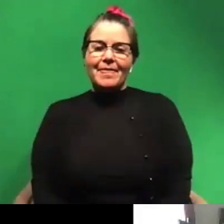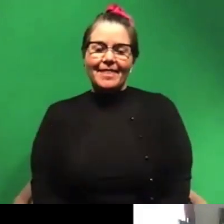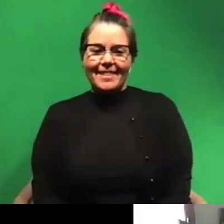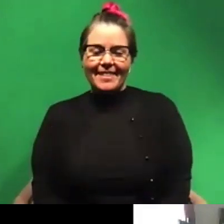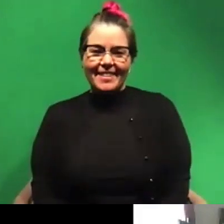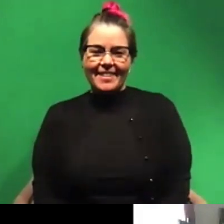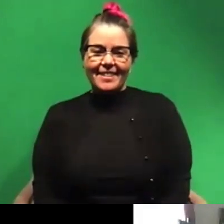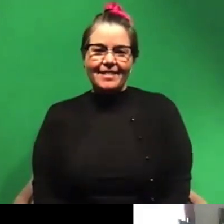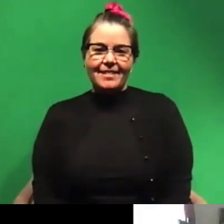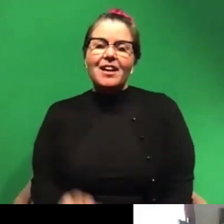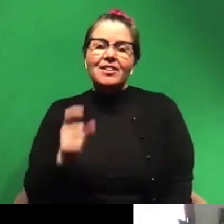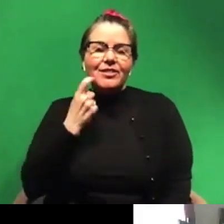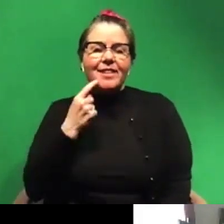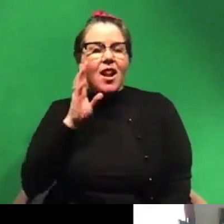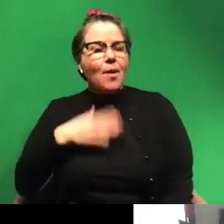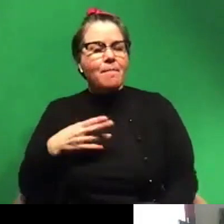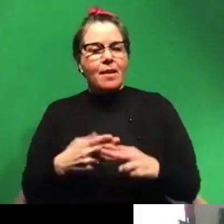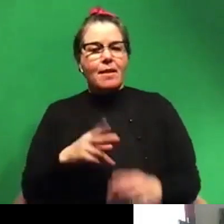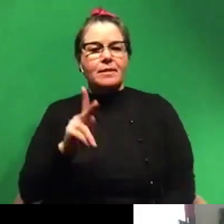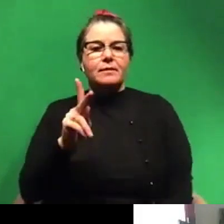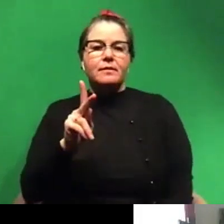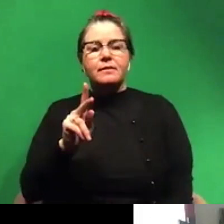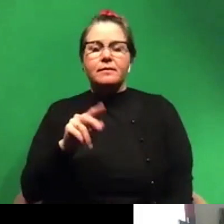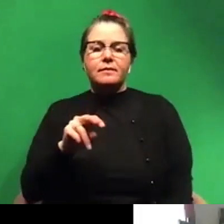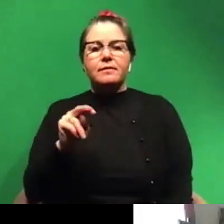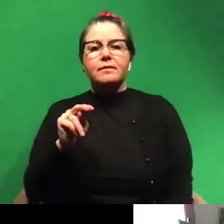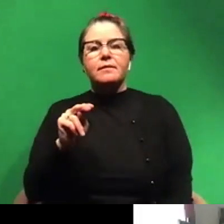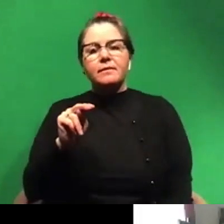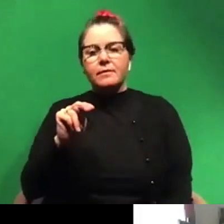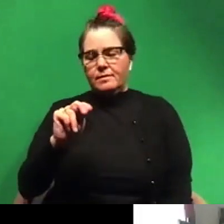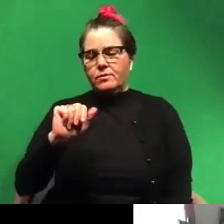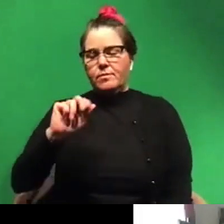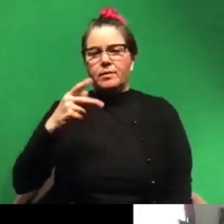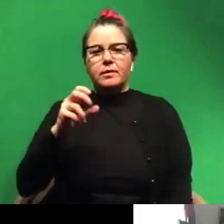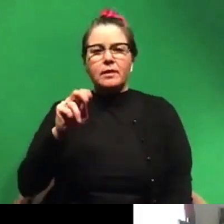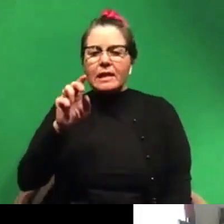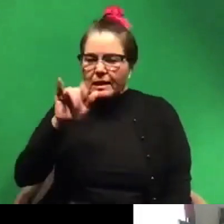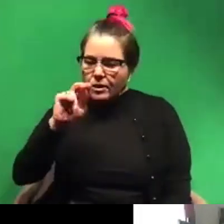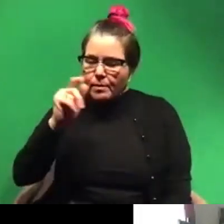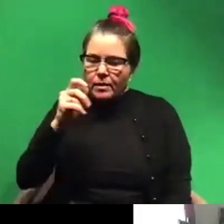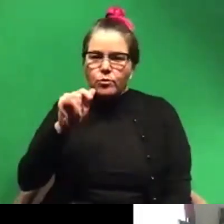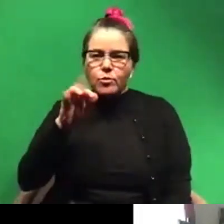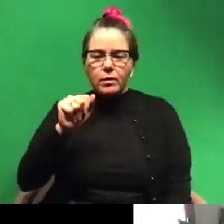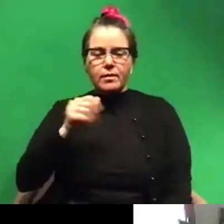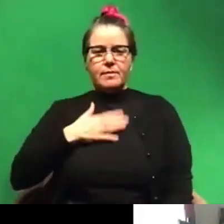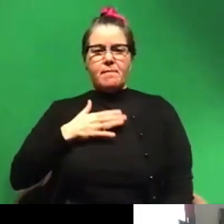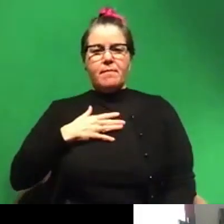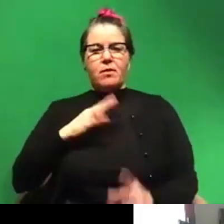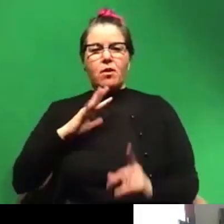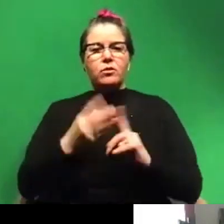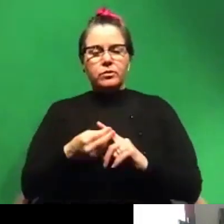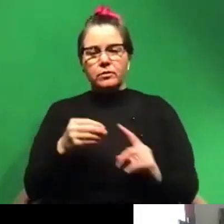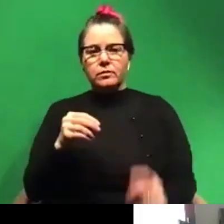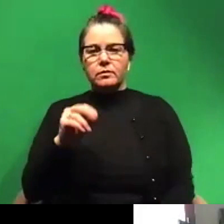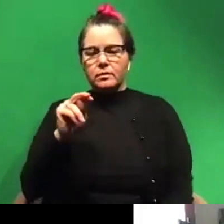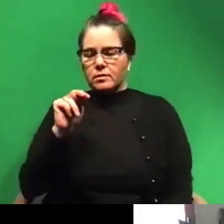I just said hello. My name is Kat. My name is Nepakuk. That's my Inupiaq name. Inupiaq Miaruna, I'm Inupiaq, Napaktuk Miaruna